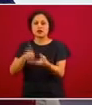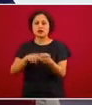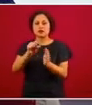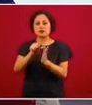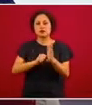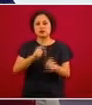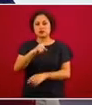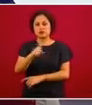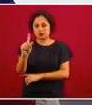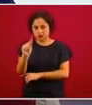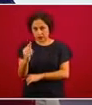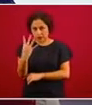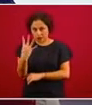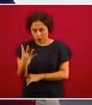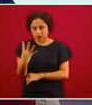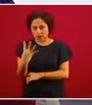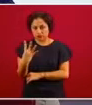law.